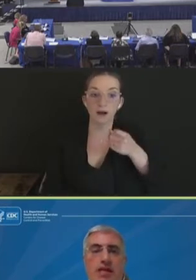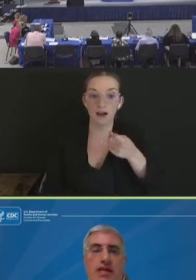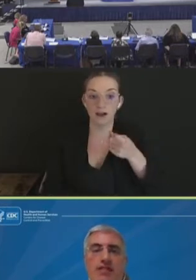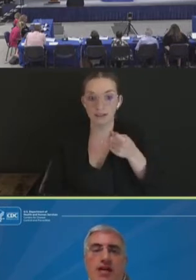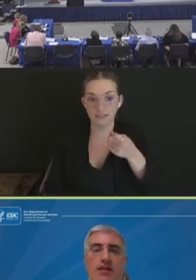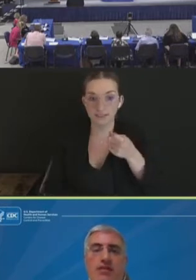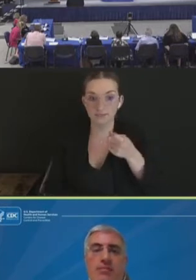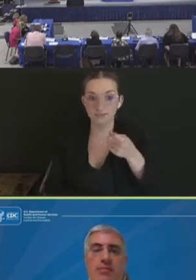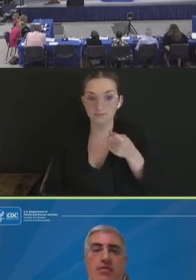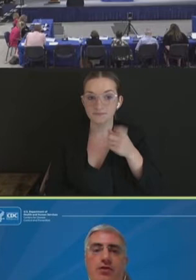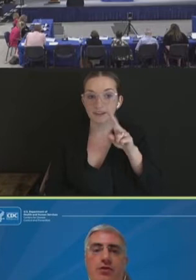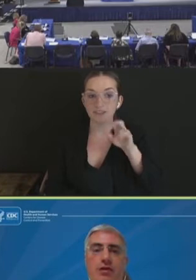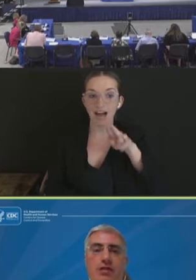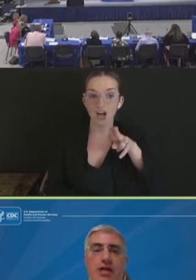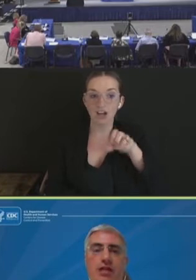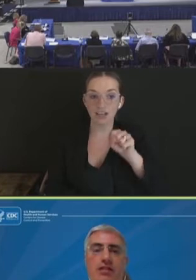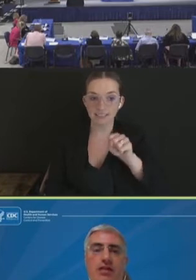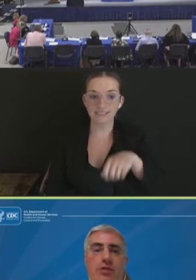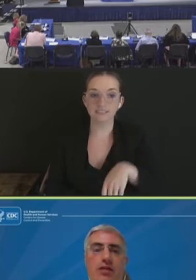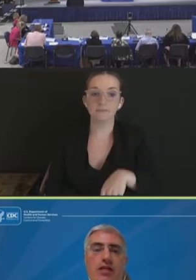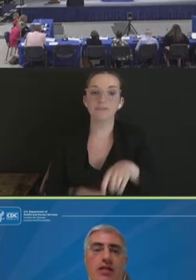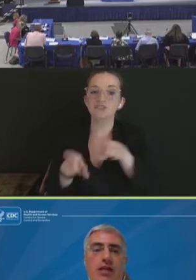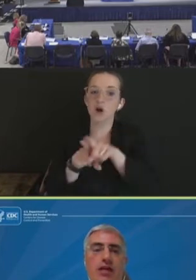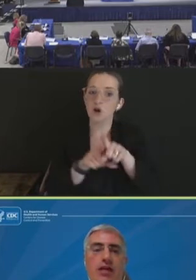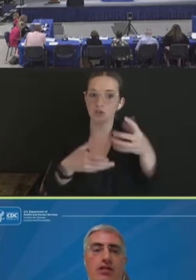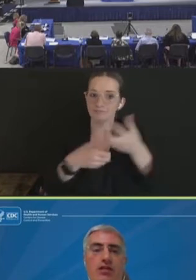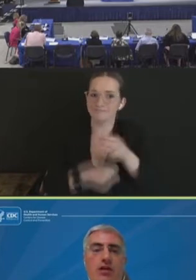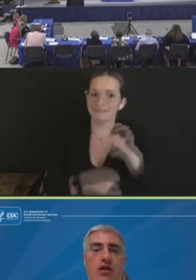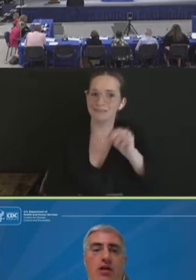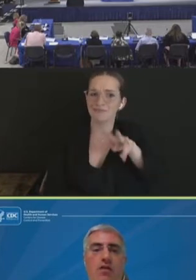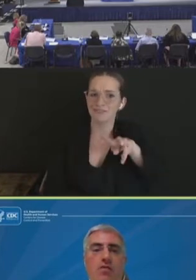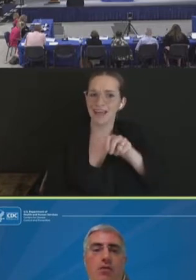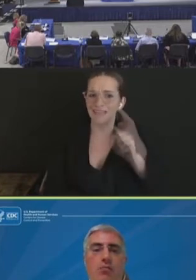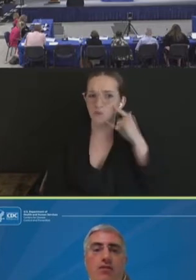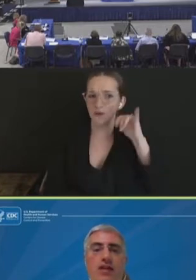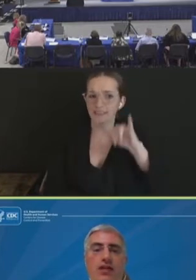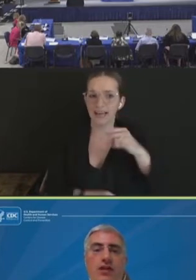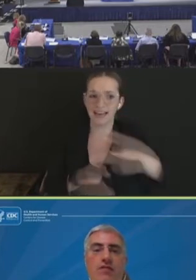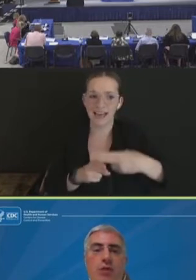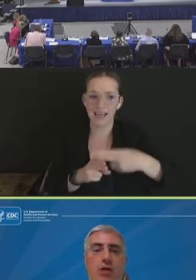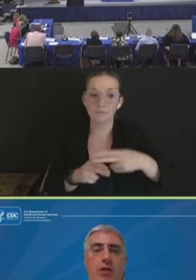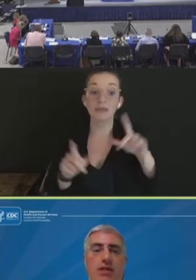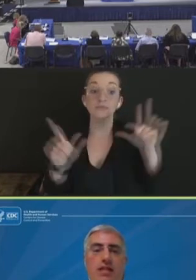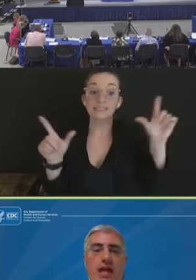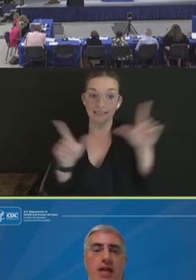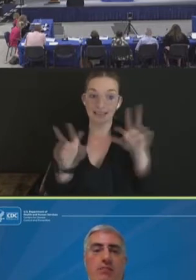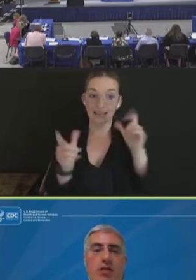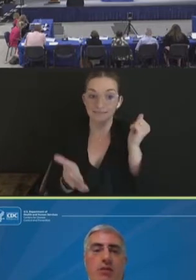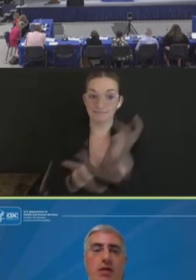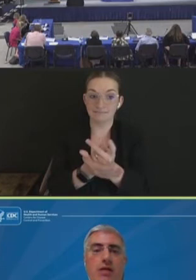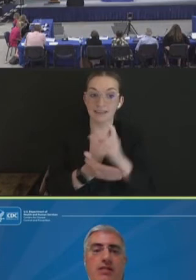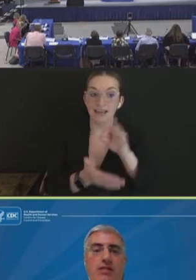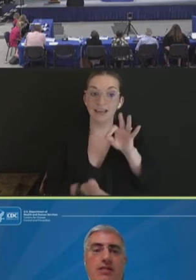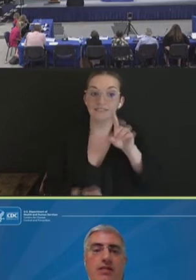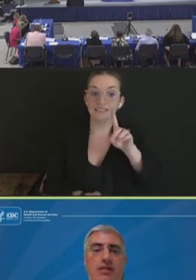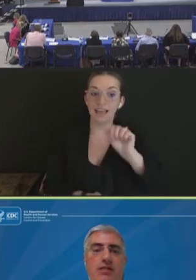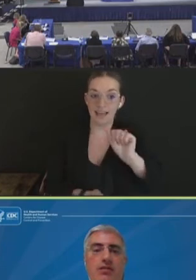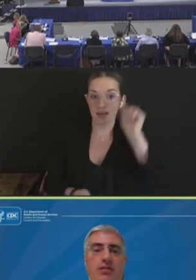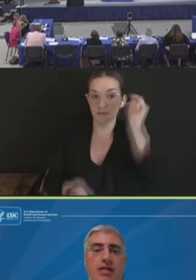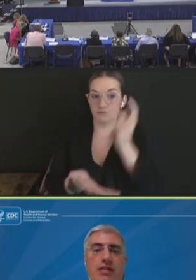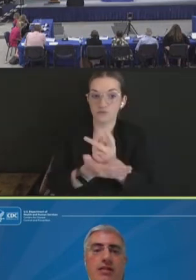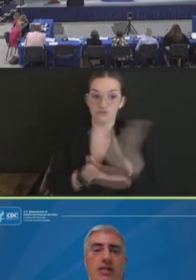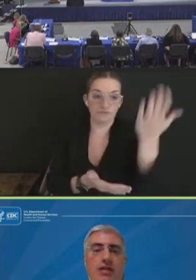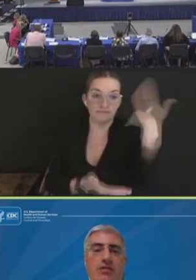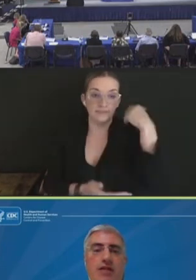by the FDA in September of 2019 with an indication for prevention of smallpox and monkeypox disease in